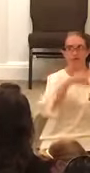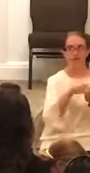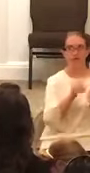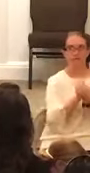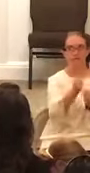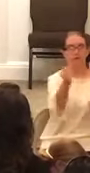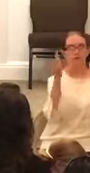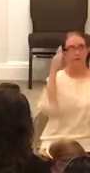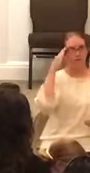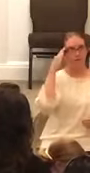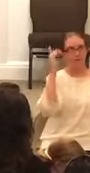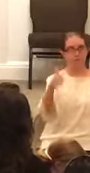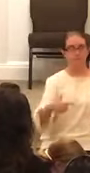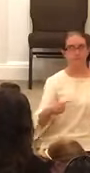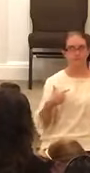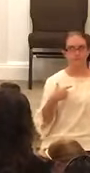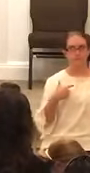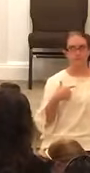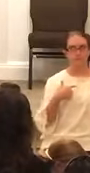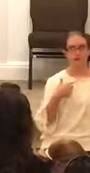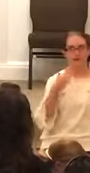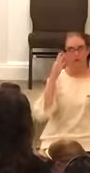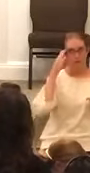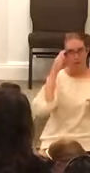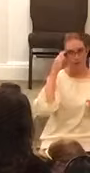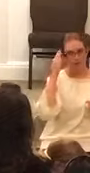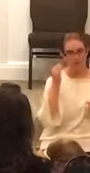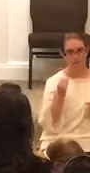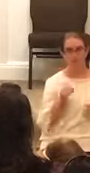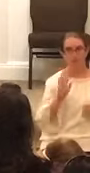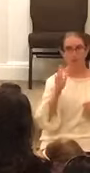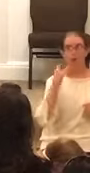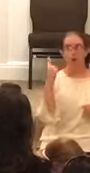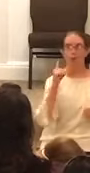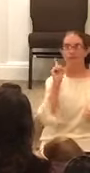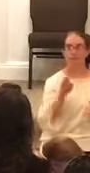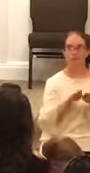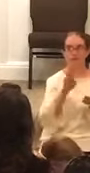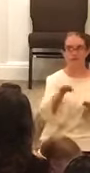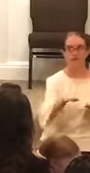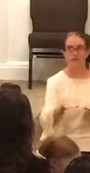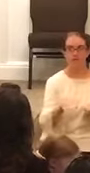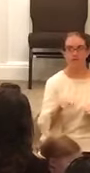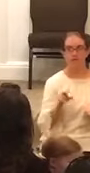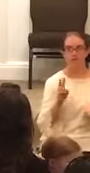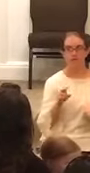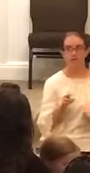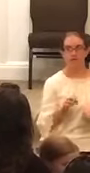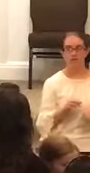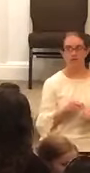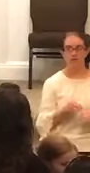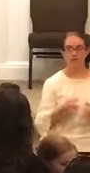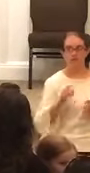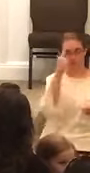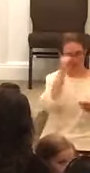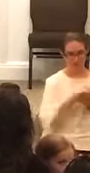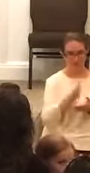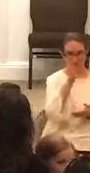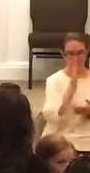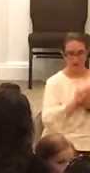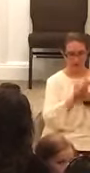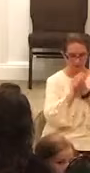know, as long as he lived. But you know what? That's only the first step. That's the second step. The first step is believing that God is. The